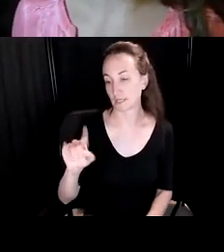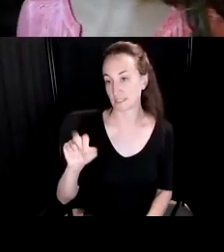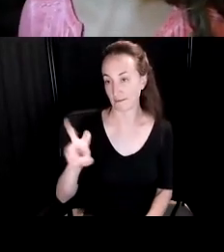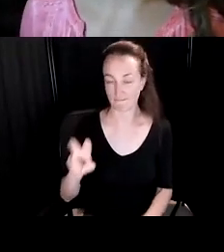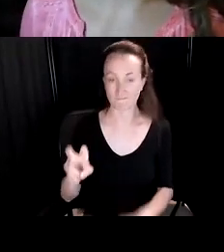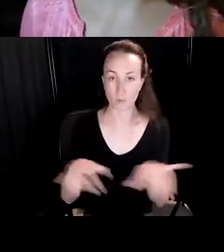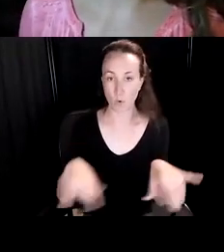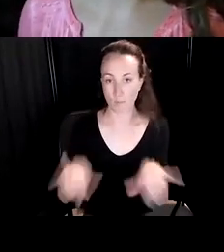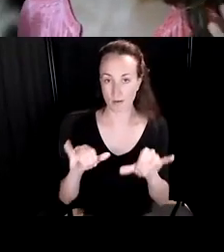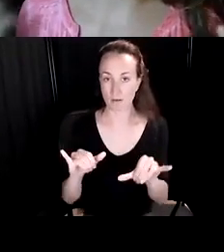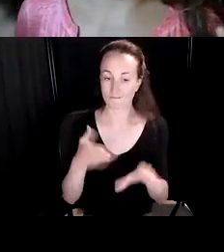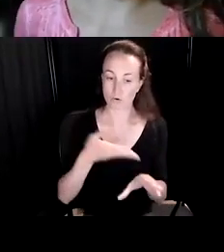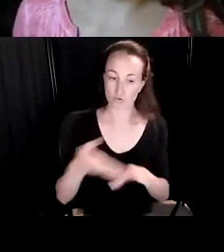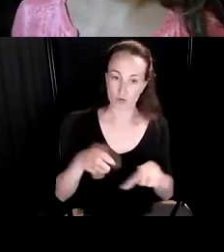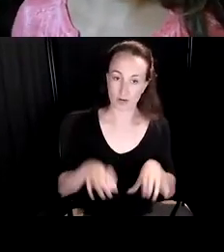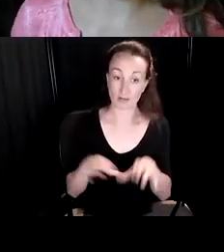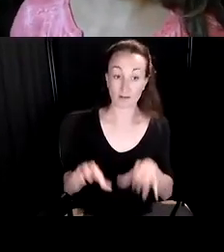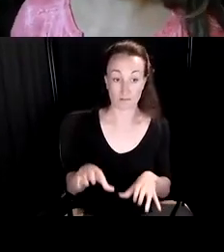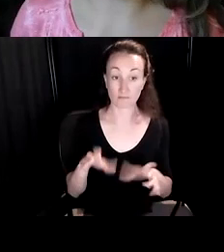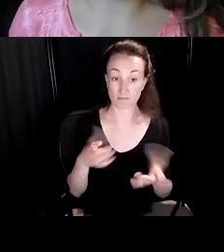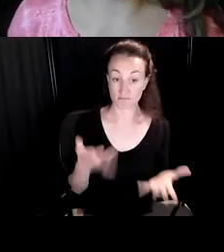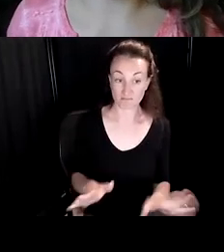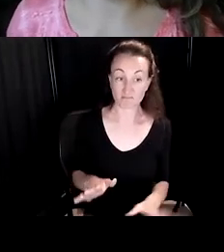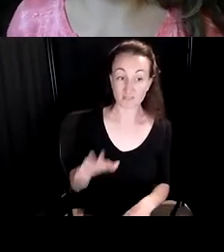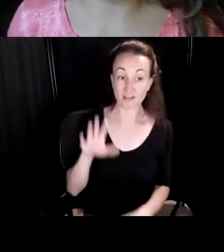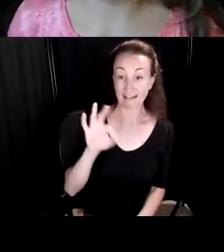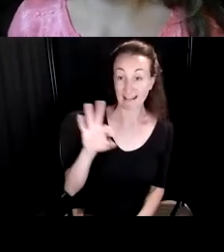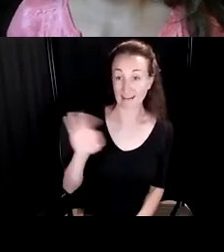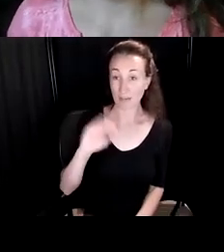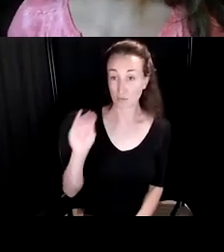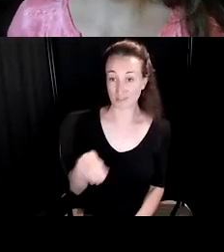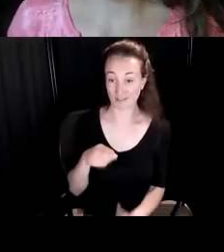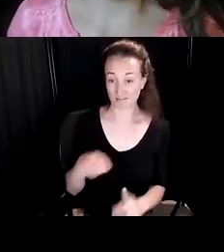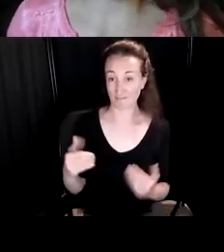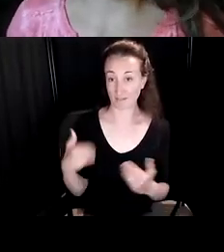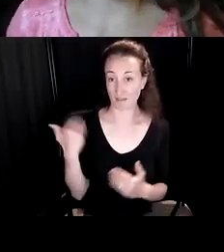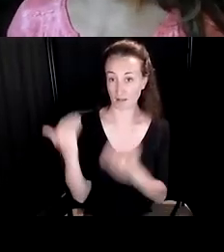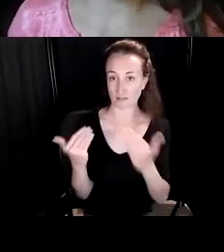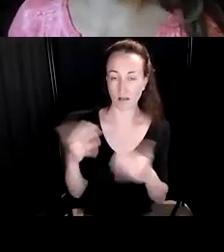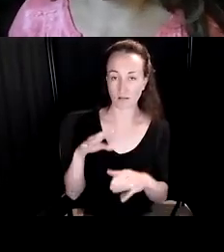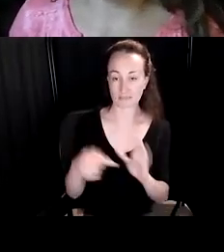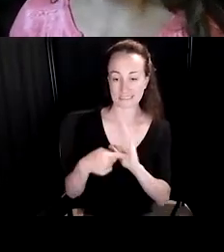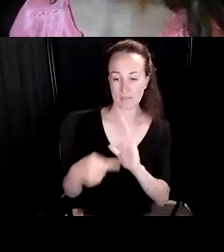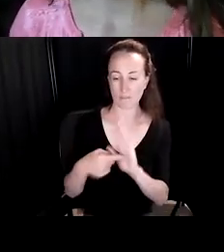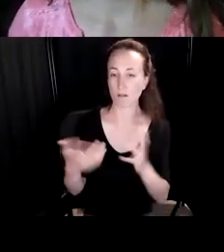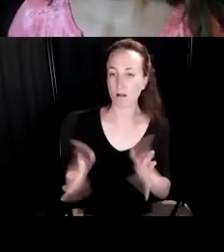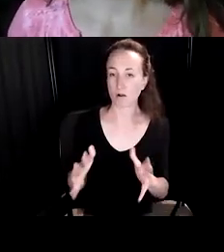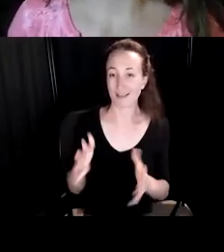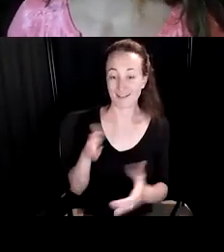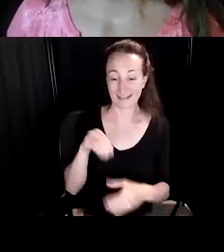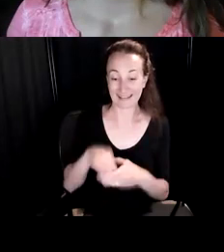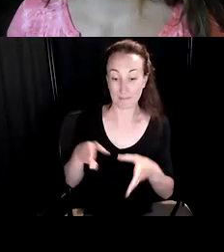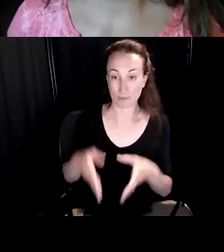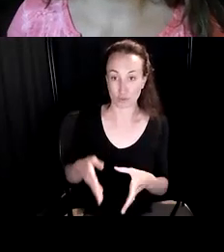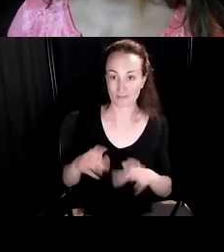99% of the young adults in our sample who were already enrolled in school or training had in-person classes stop.